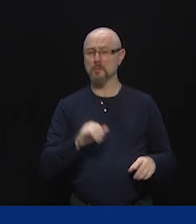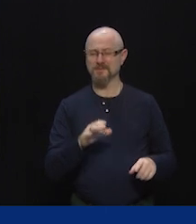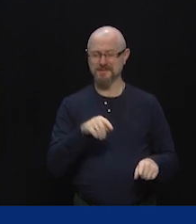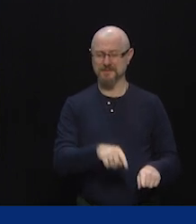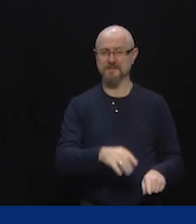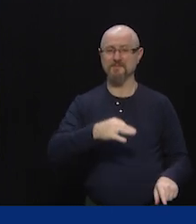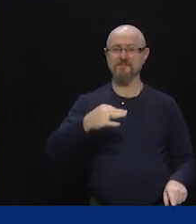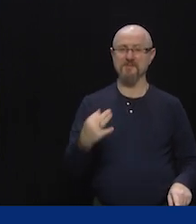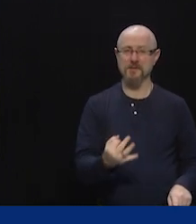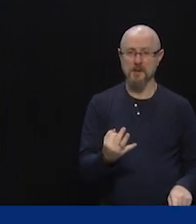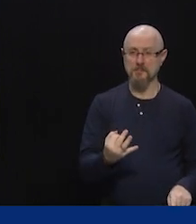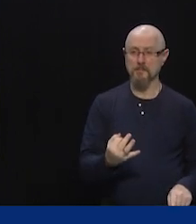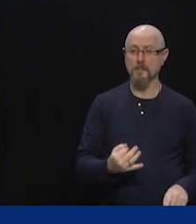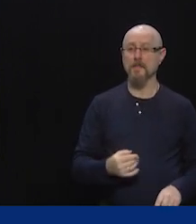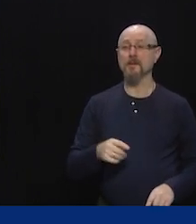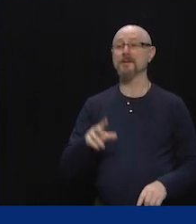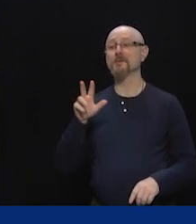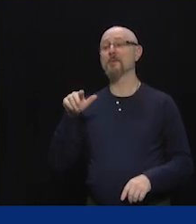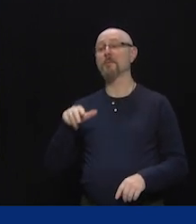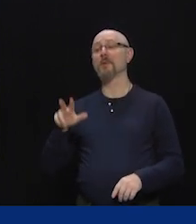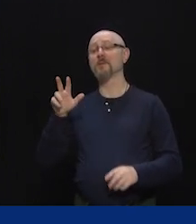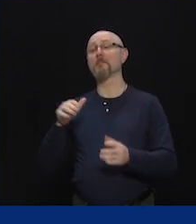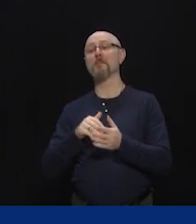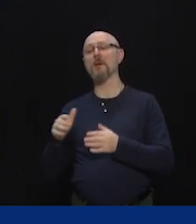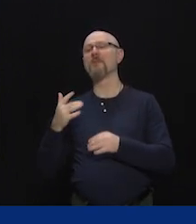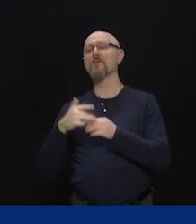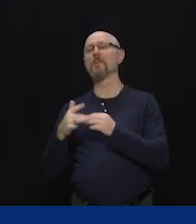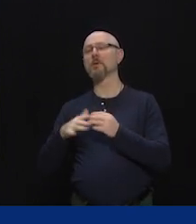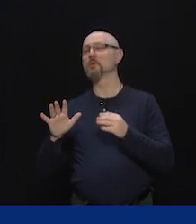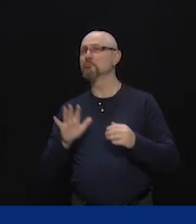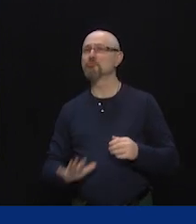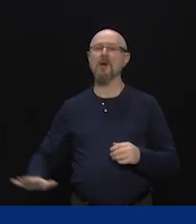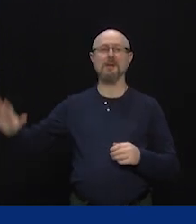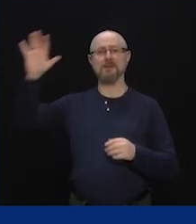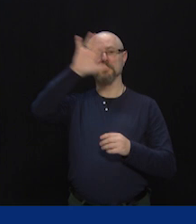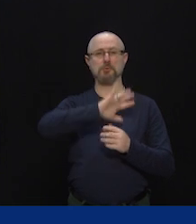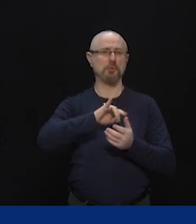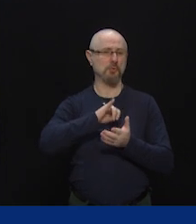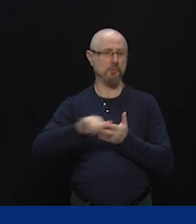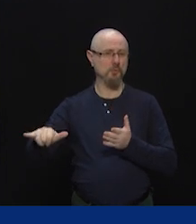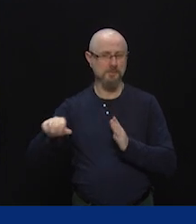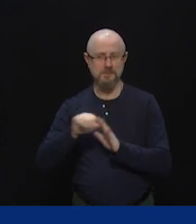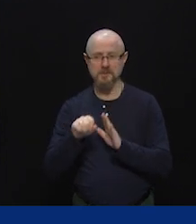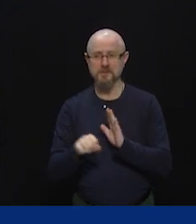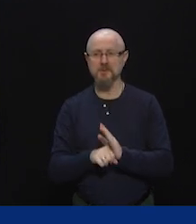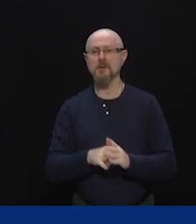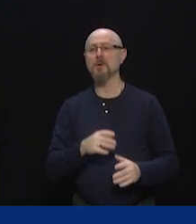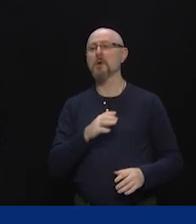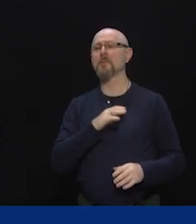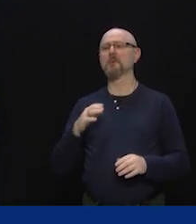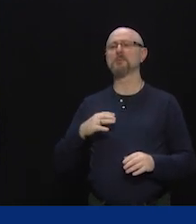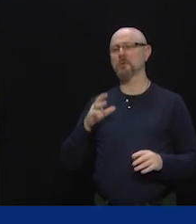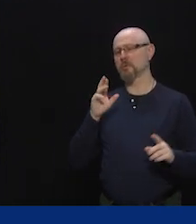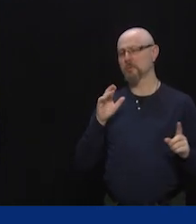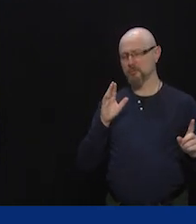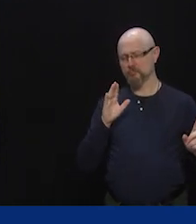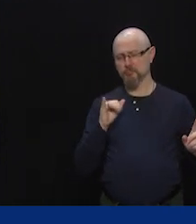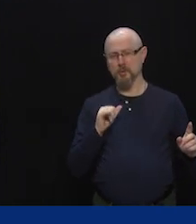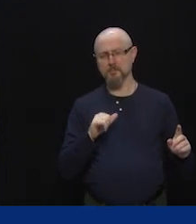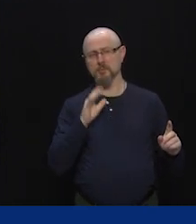have 3.3 million available to the rest of the state. So Commissioner Bray will give more details on that, but that is something that